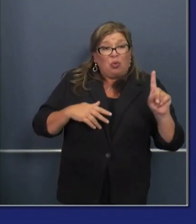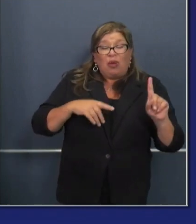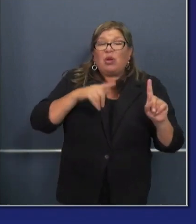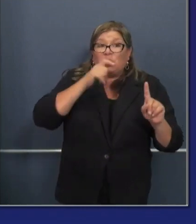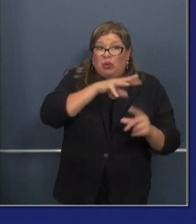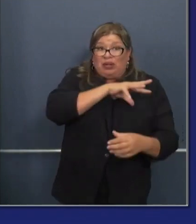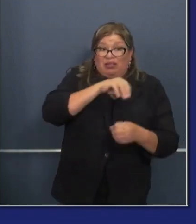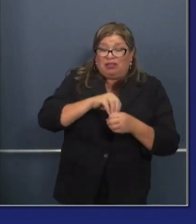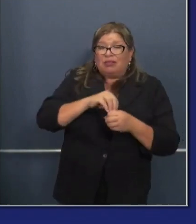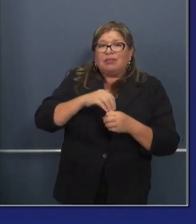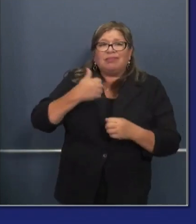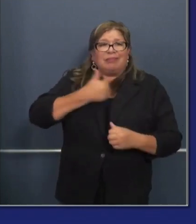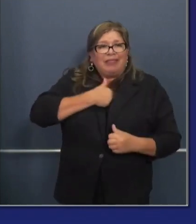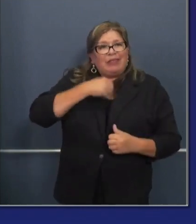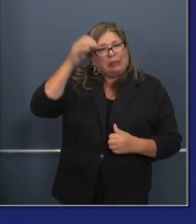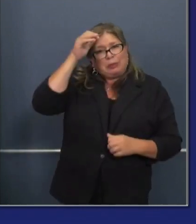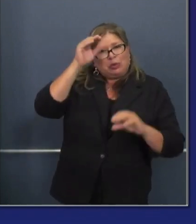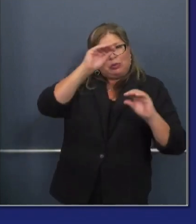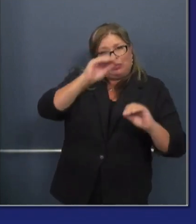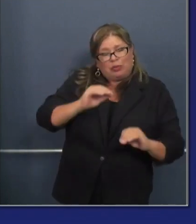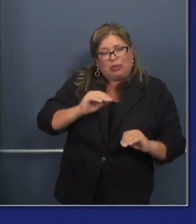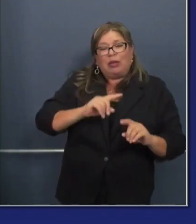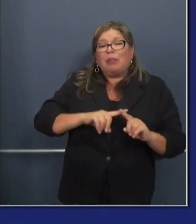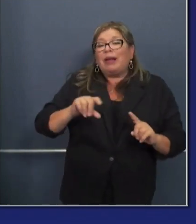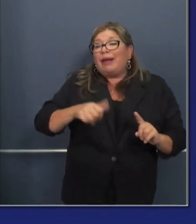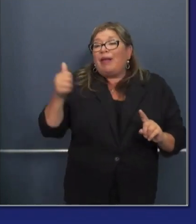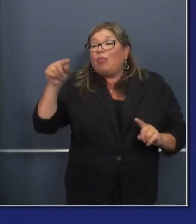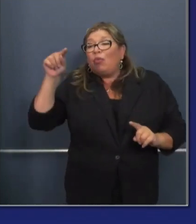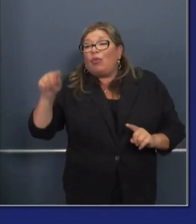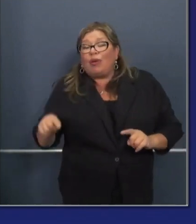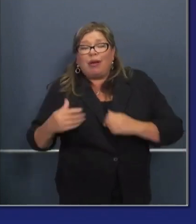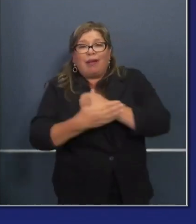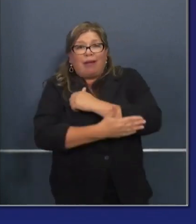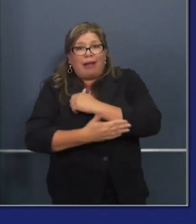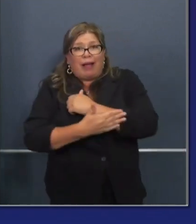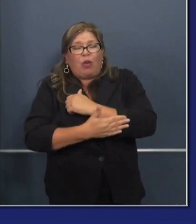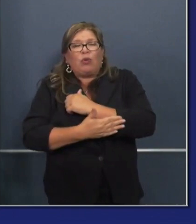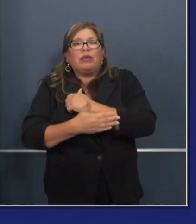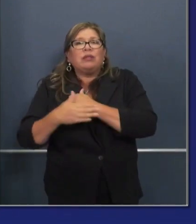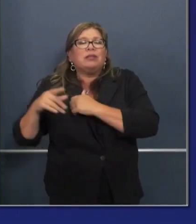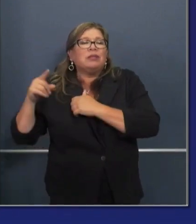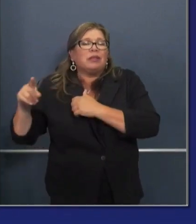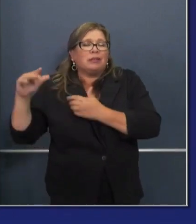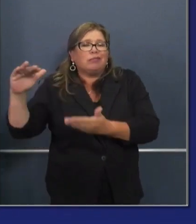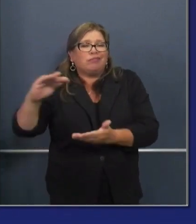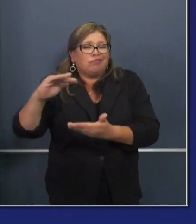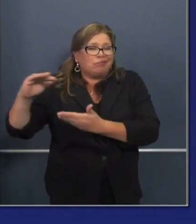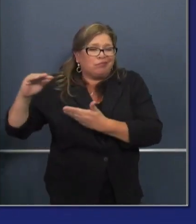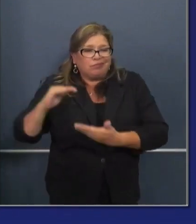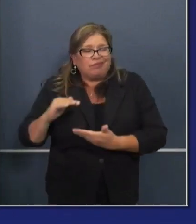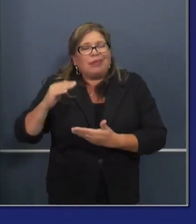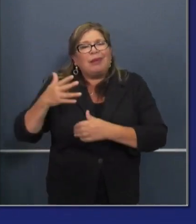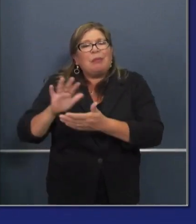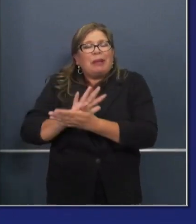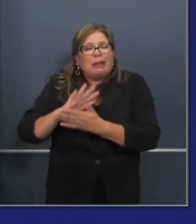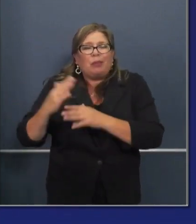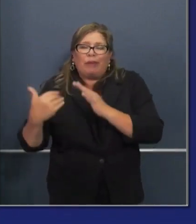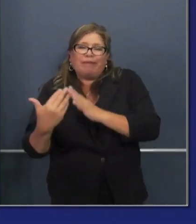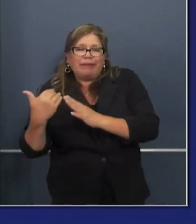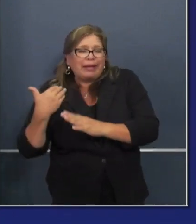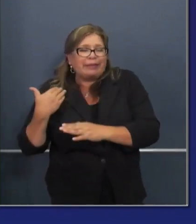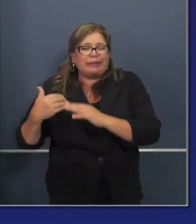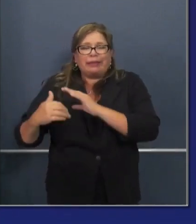data as it relates to contact tracing. They certainly are. We are just having a single shared platform for as many